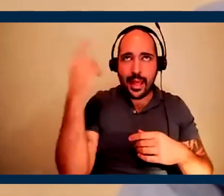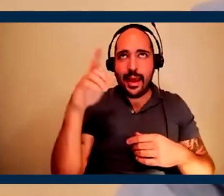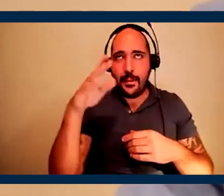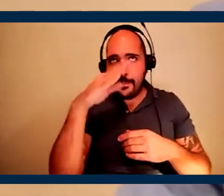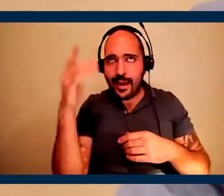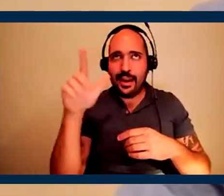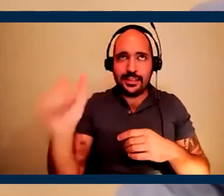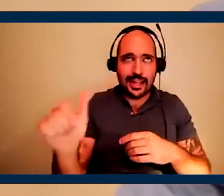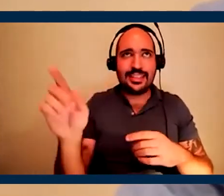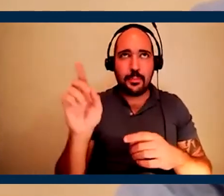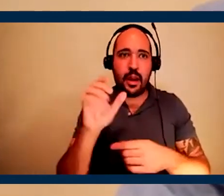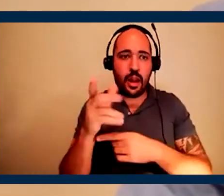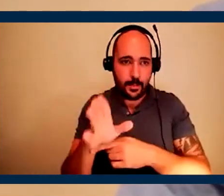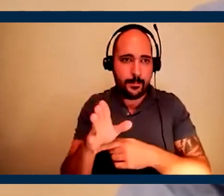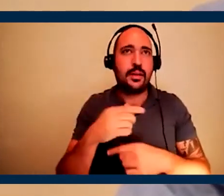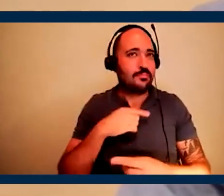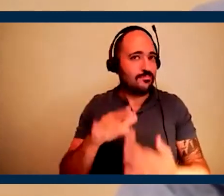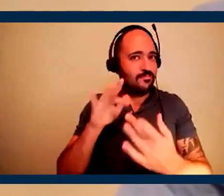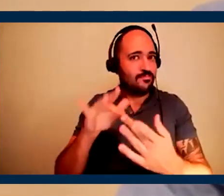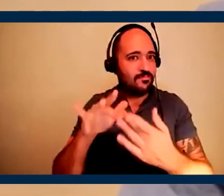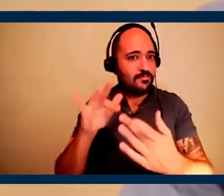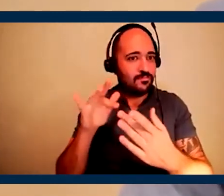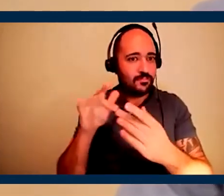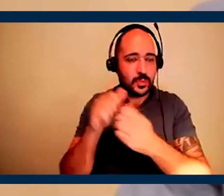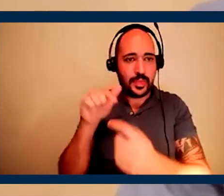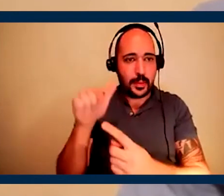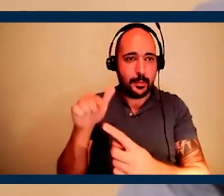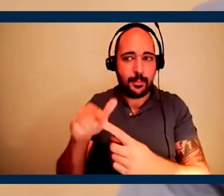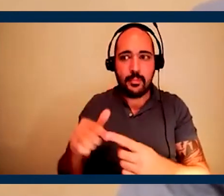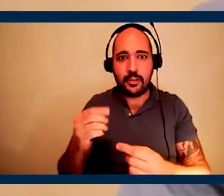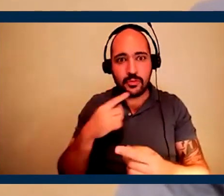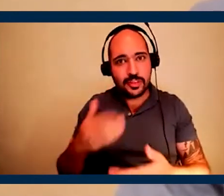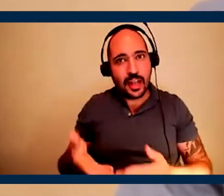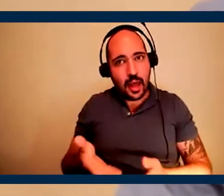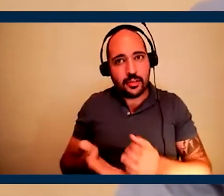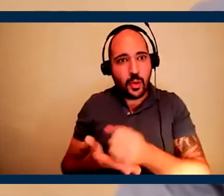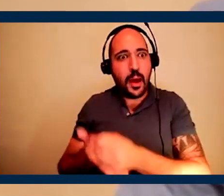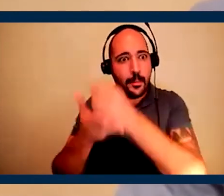contact with him and uplifting that club as well.